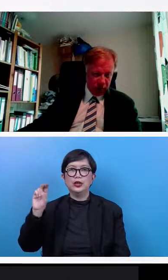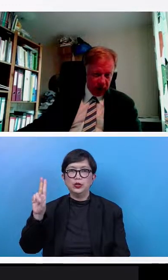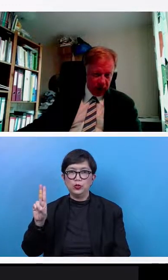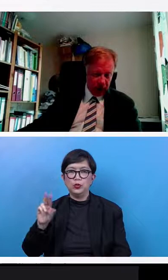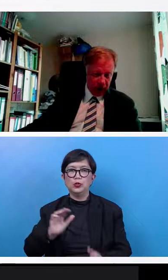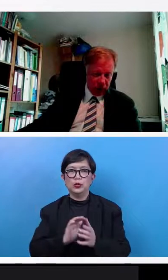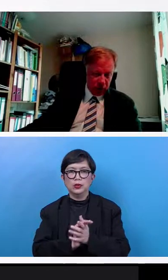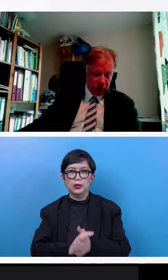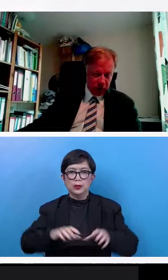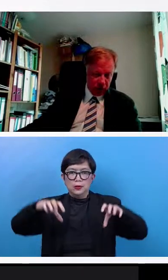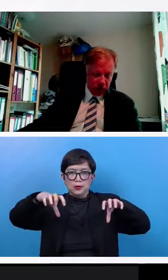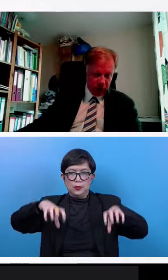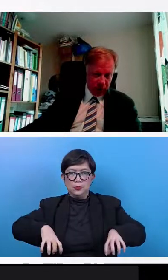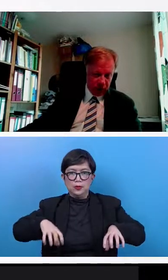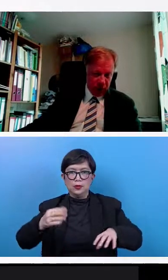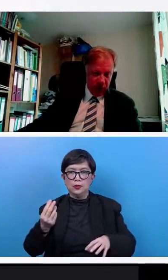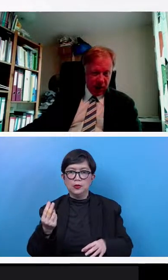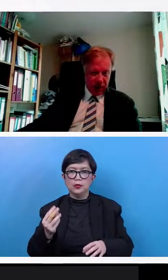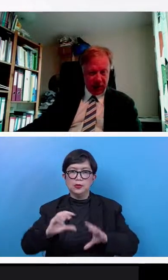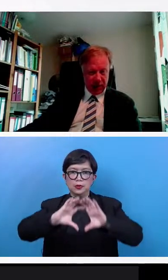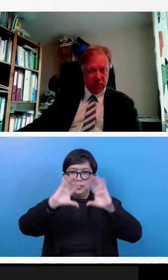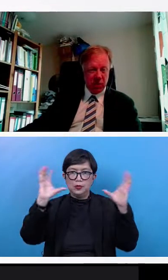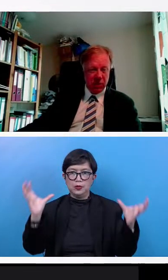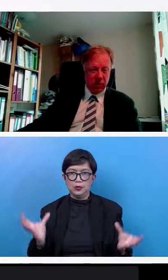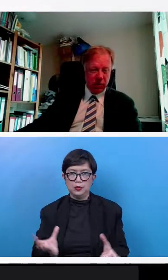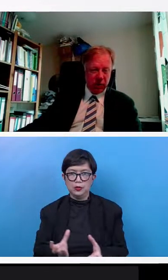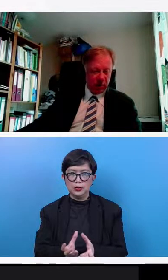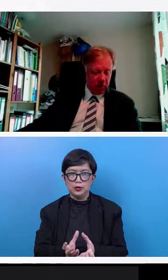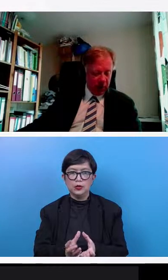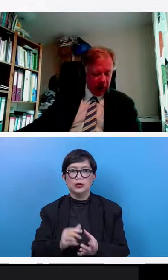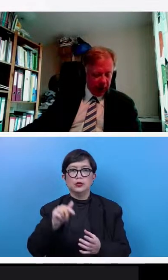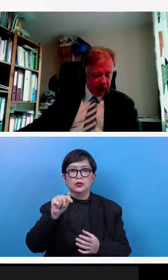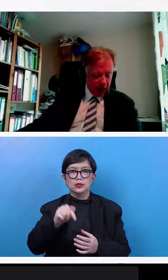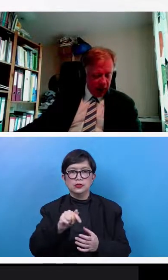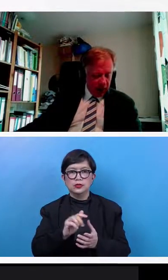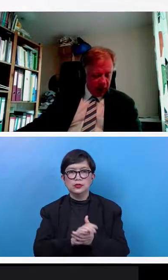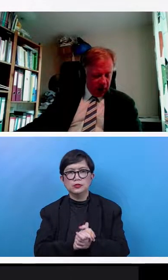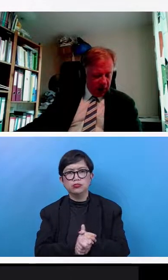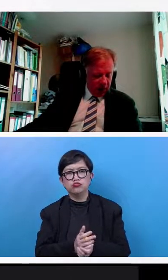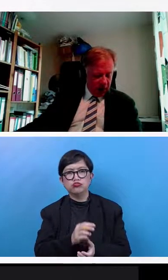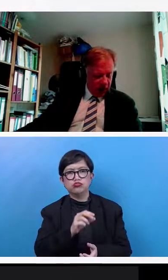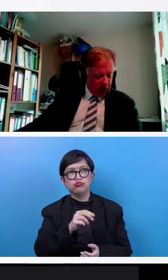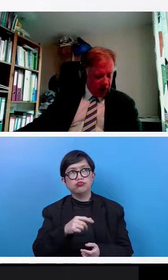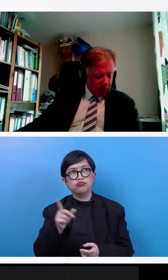Joint Declaration on Post-Crisis Assessment and Recovery Planning,